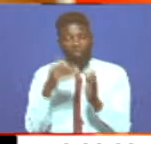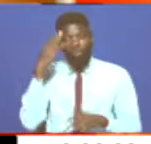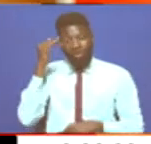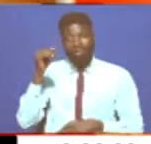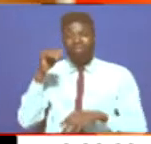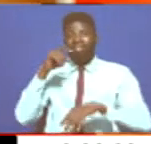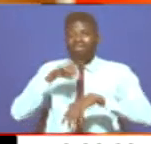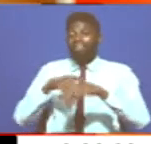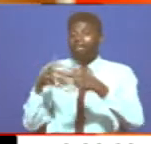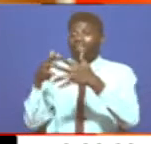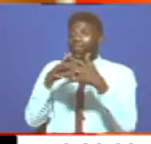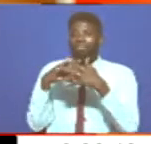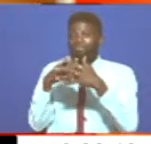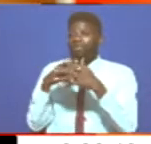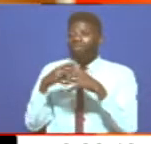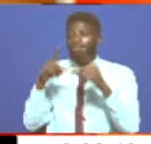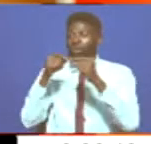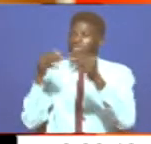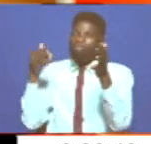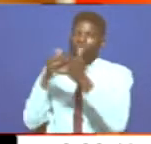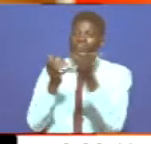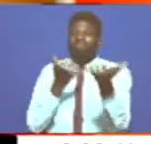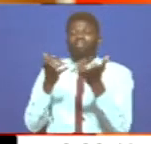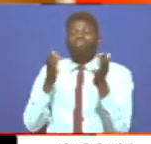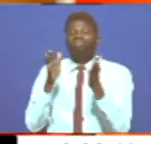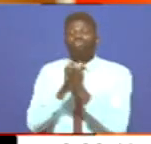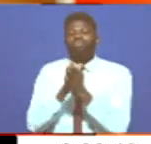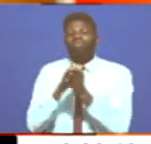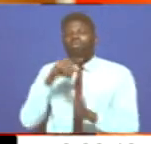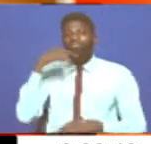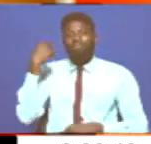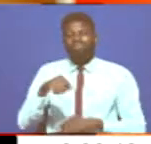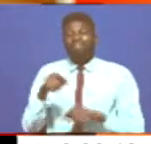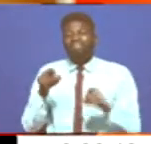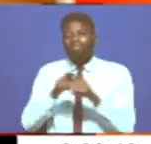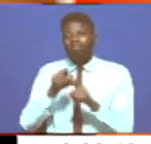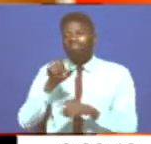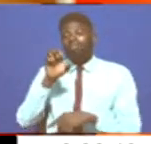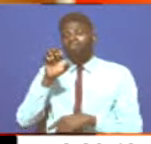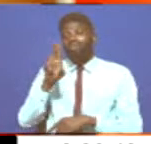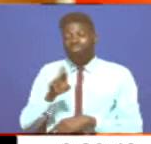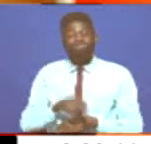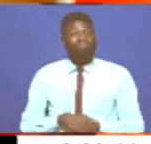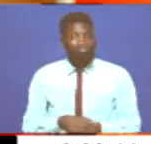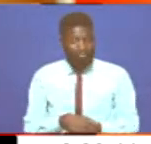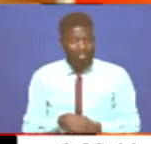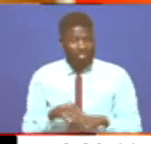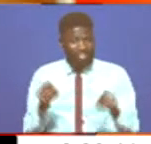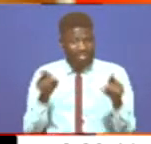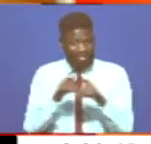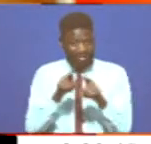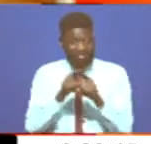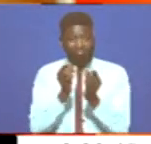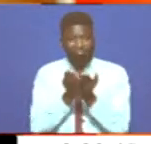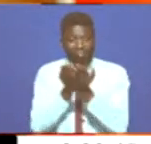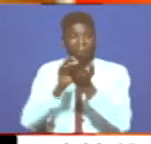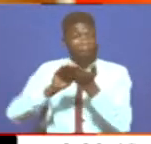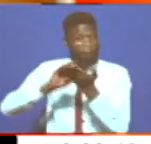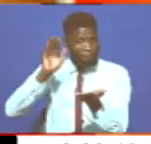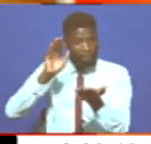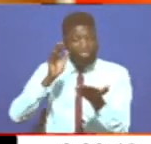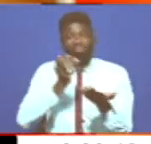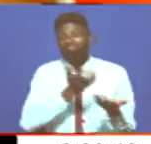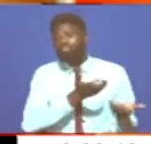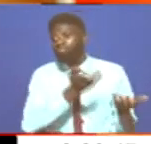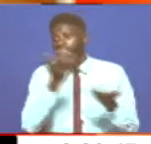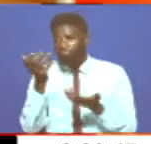United States and the European Union. This has further been worsened after major shipping lines temporarily suspended cargo shipments to